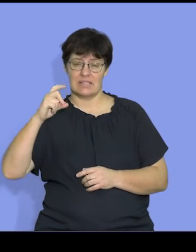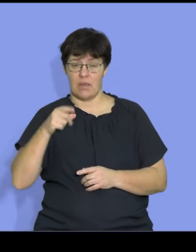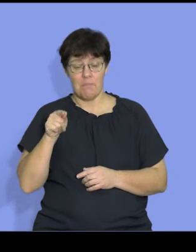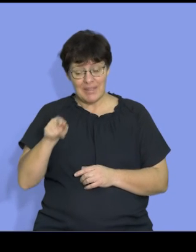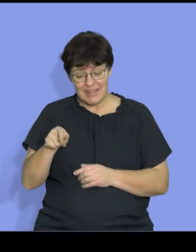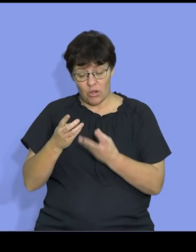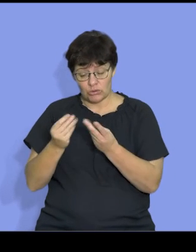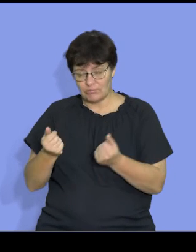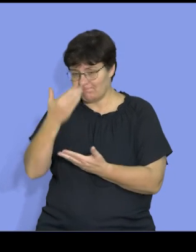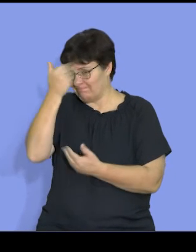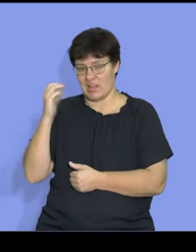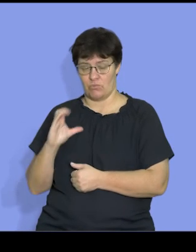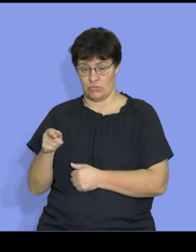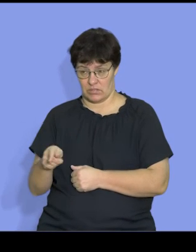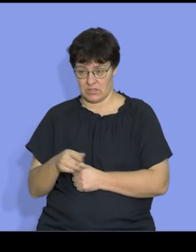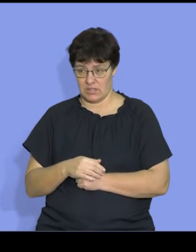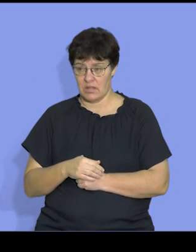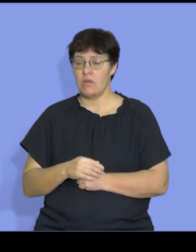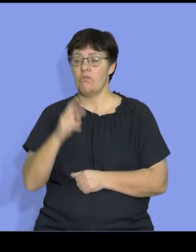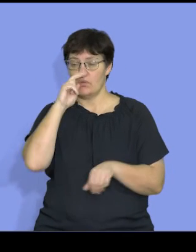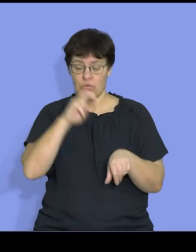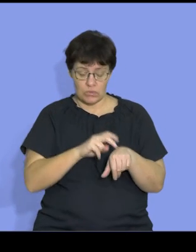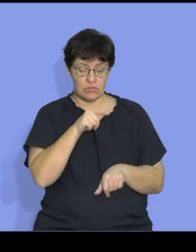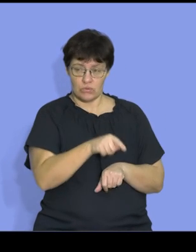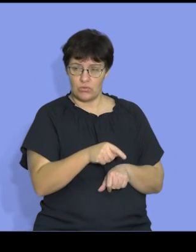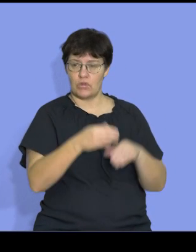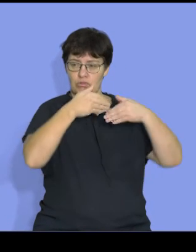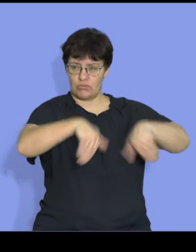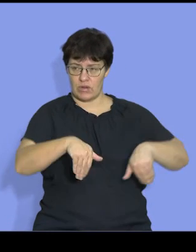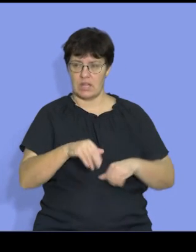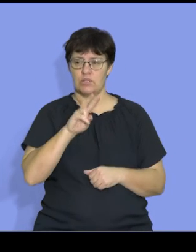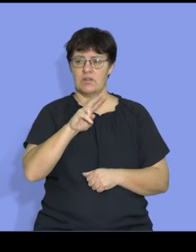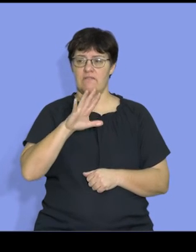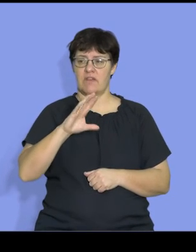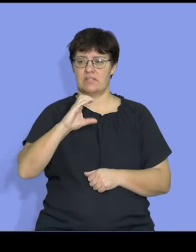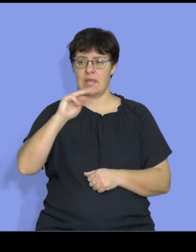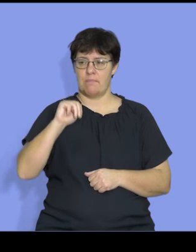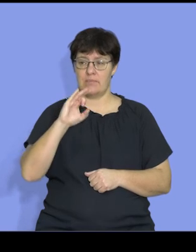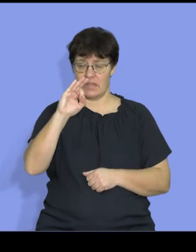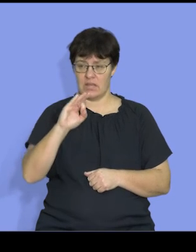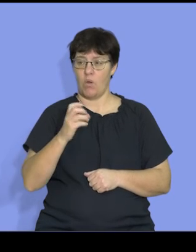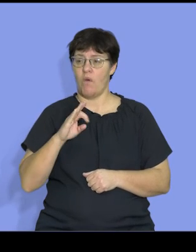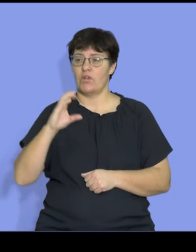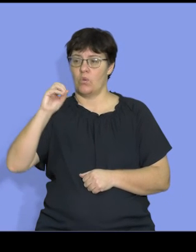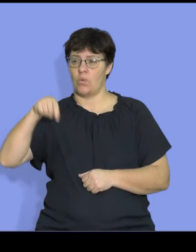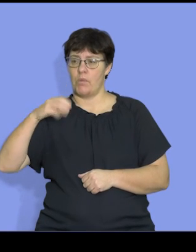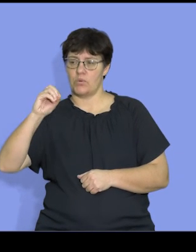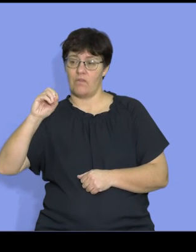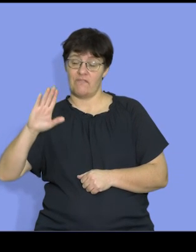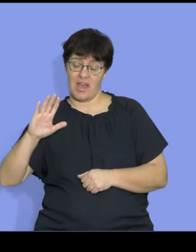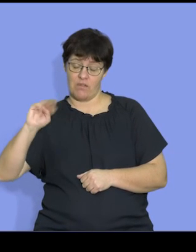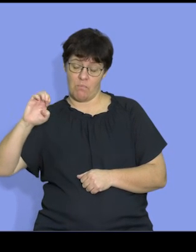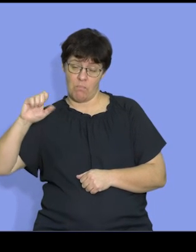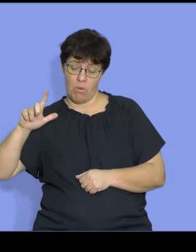right, is used to neutralize that volume and concentration of barium hydroxide. So 25 cubic